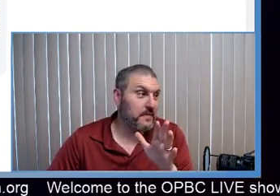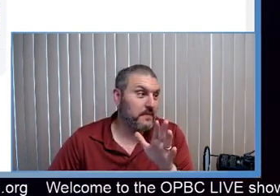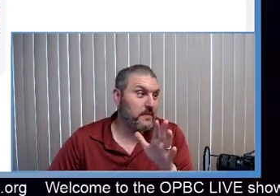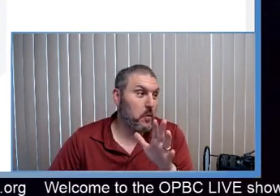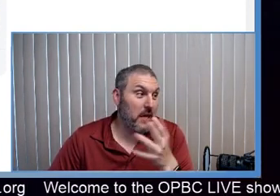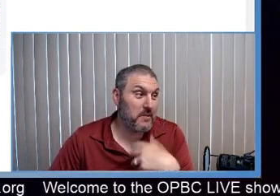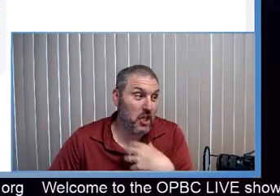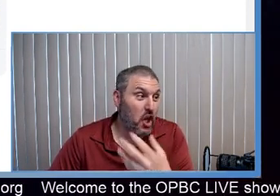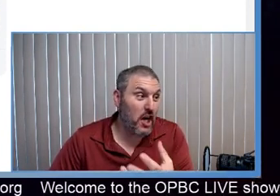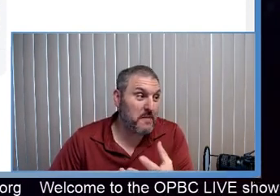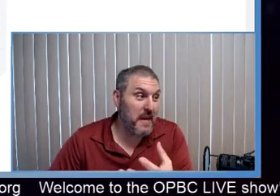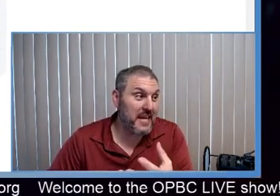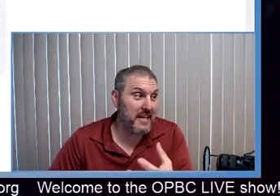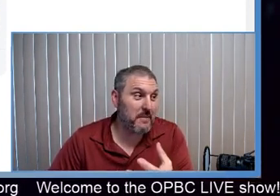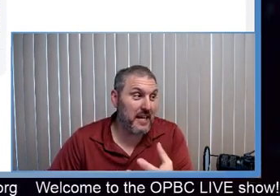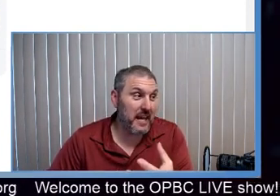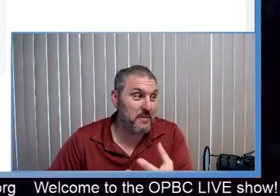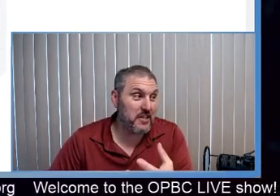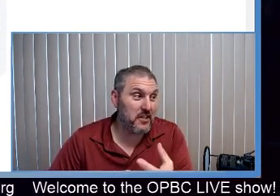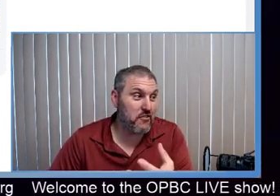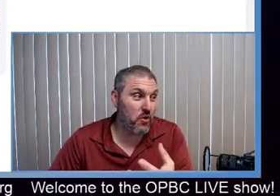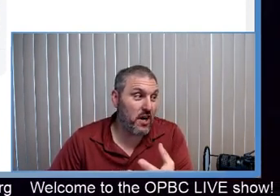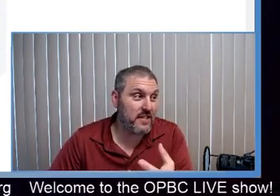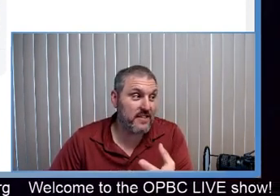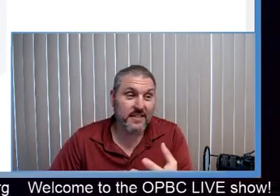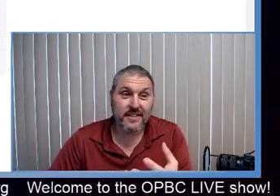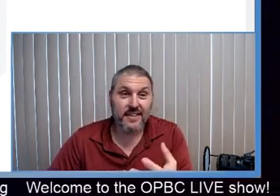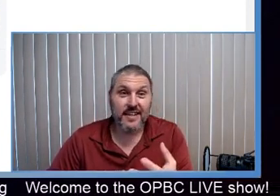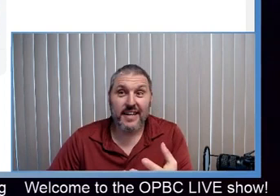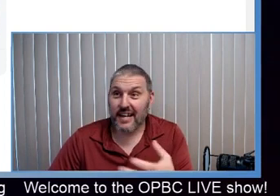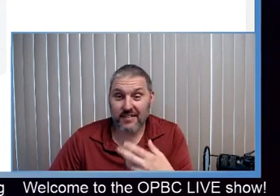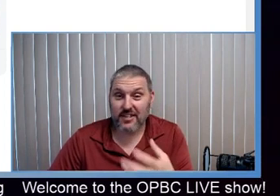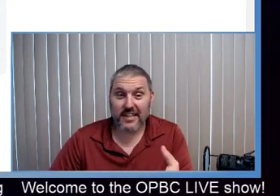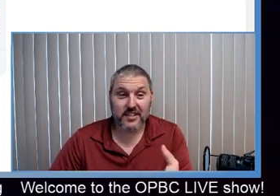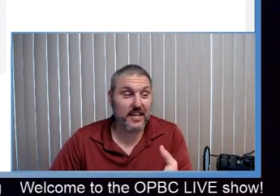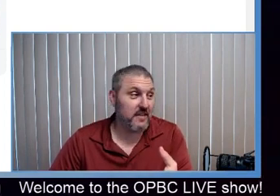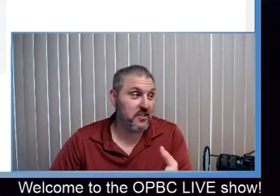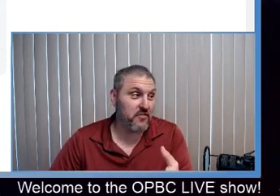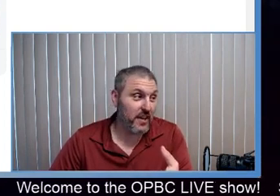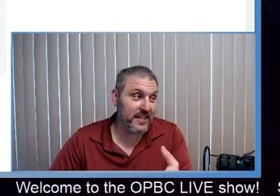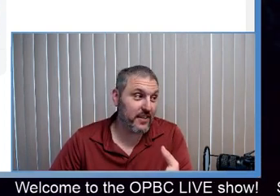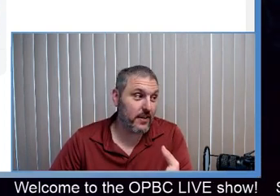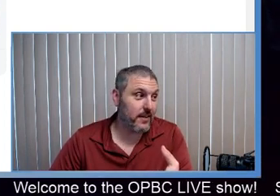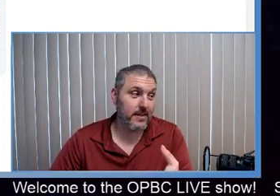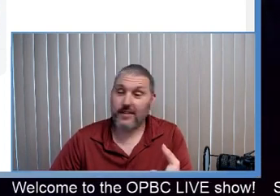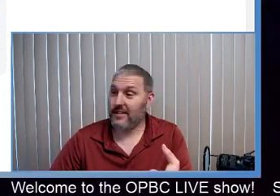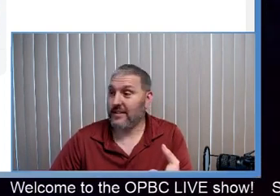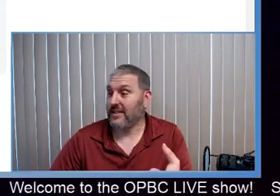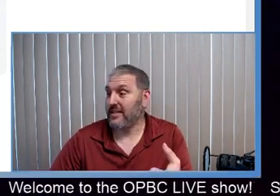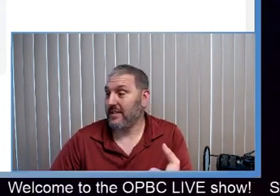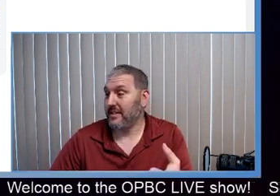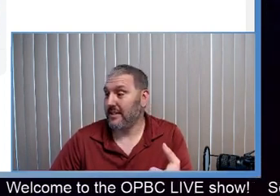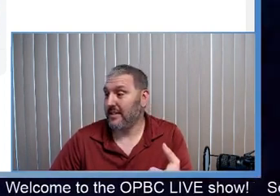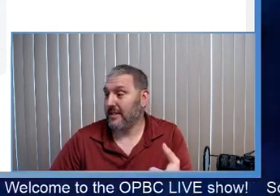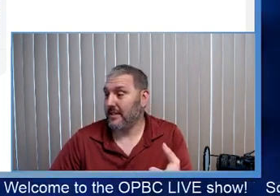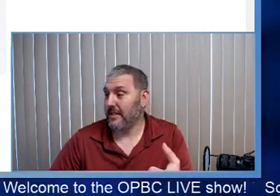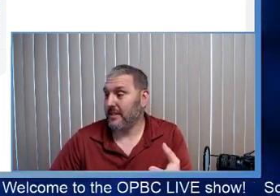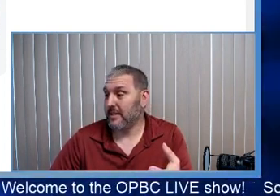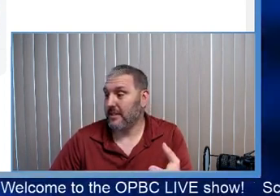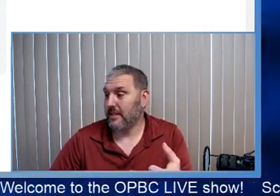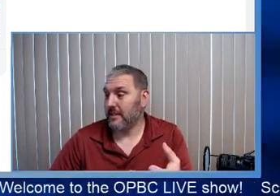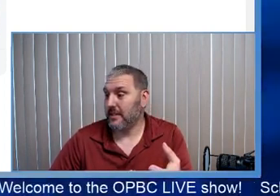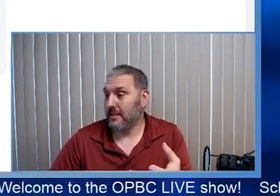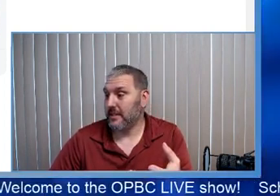Whether when I was a lost man and it was and I was into drugs and I was like a and I was a drug dealer.